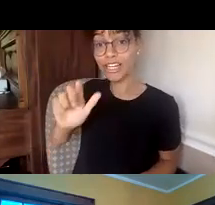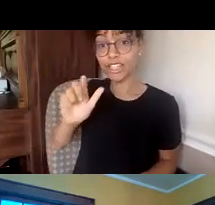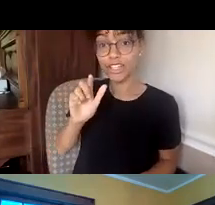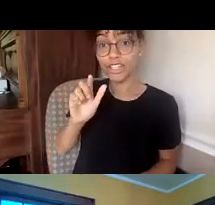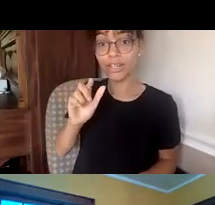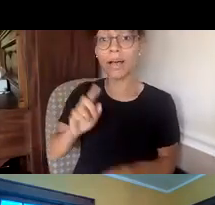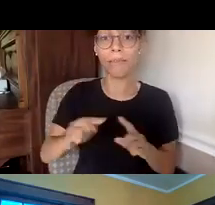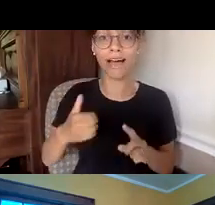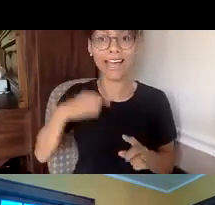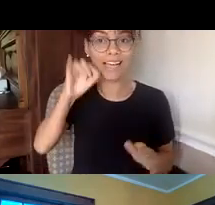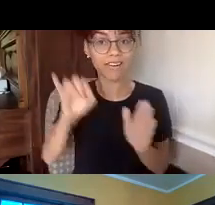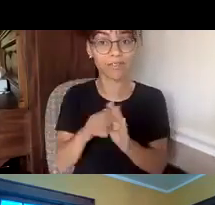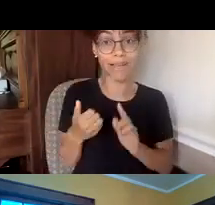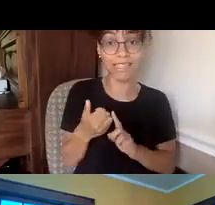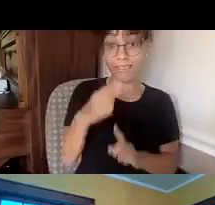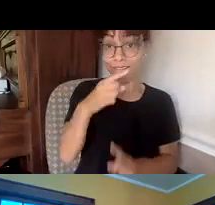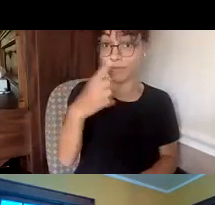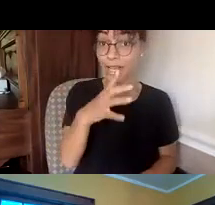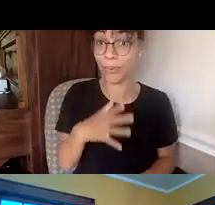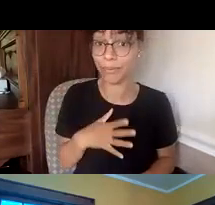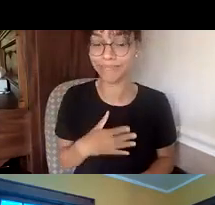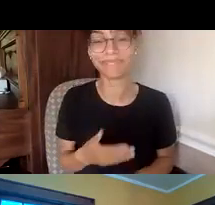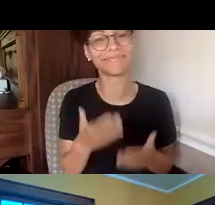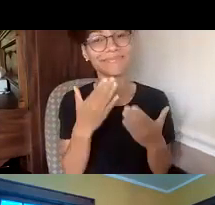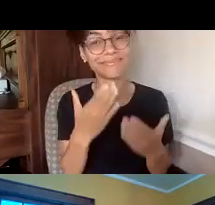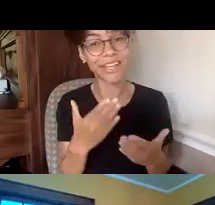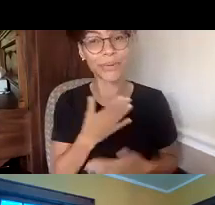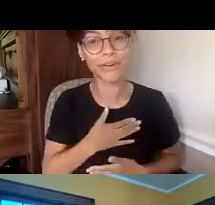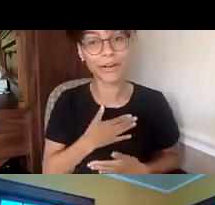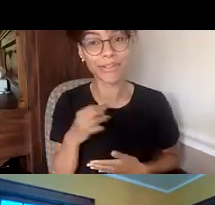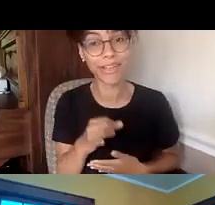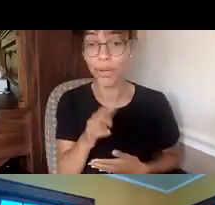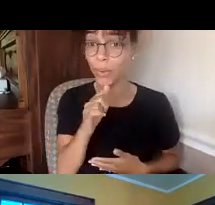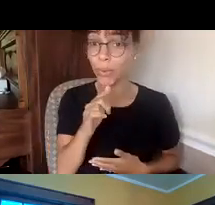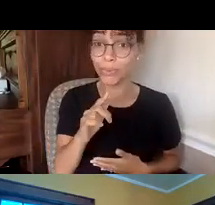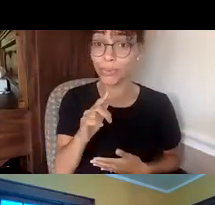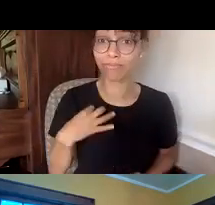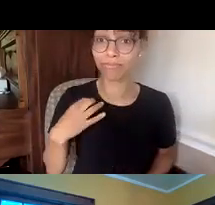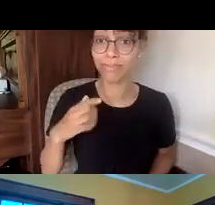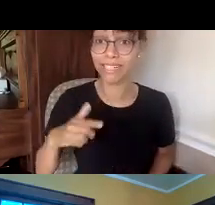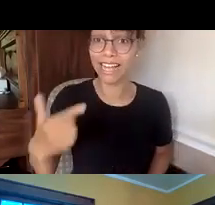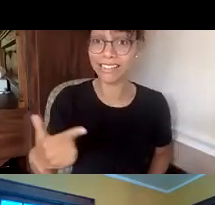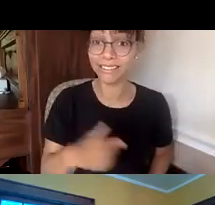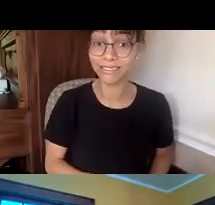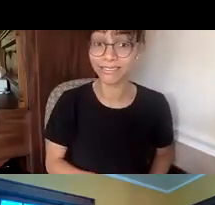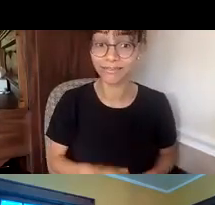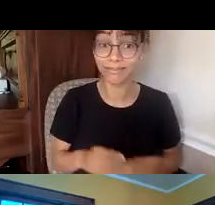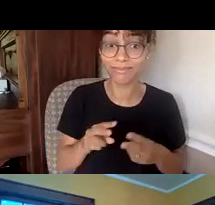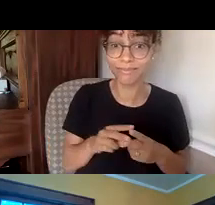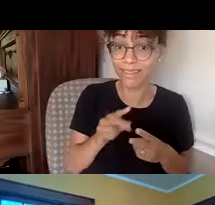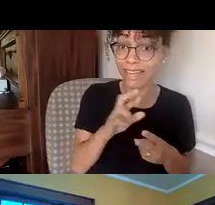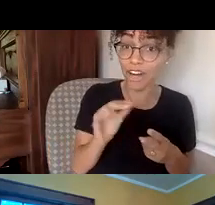woman. All right, thank you, appreciate it. All right, who wants to go next? Jeison or Kerry?